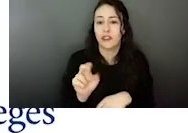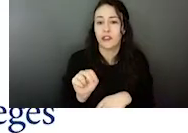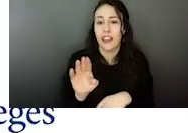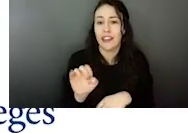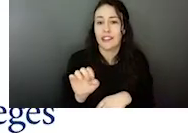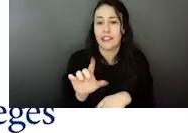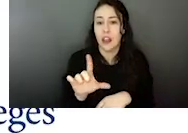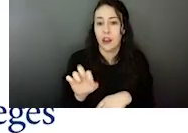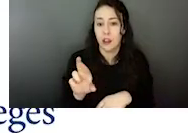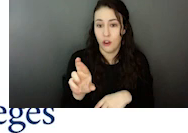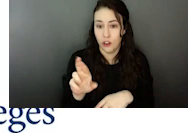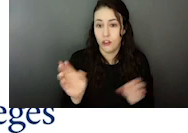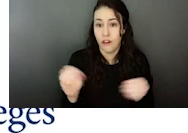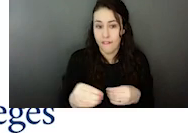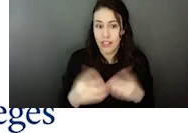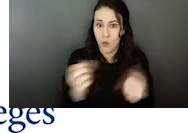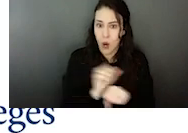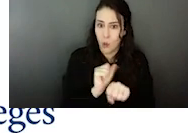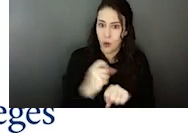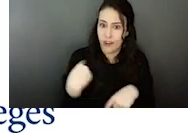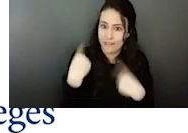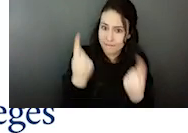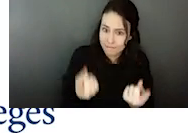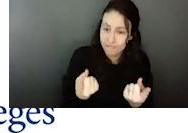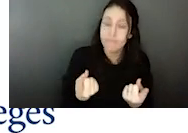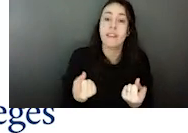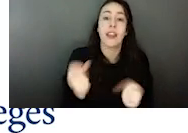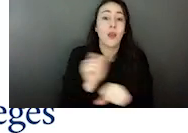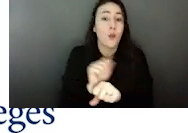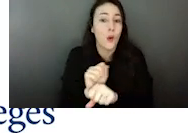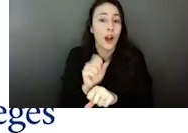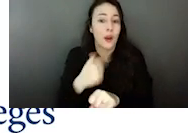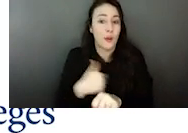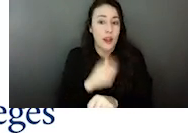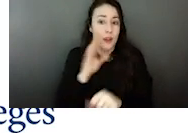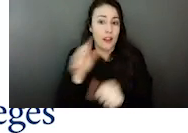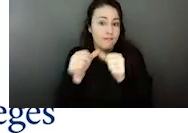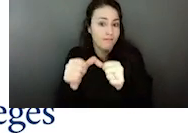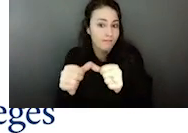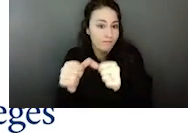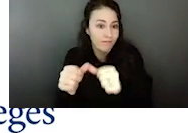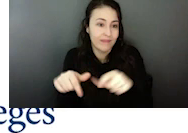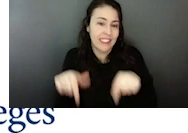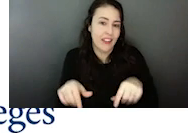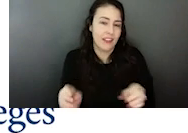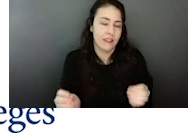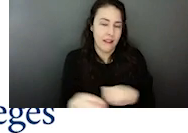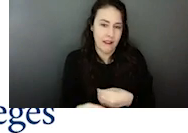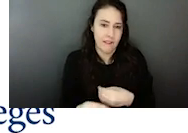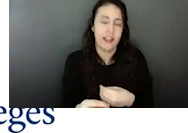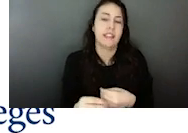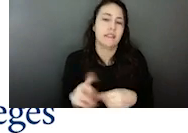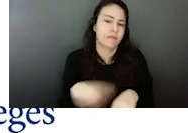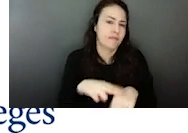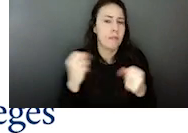work that we have been doing, the work that we will continue to do at the Chancellor's office, and of course, many connections